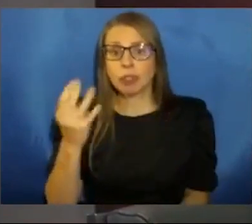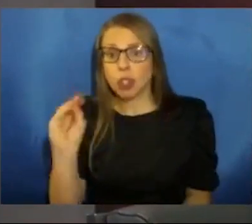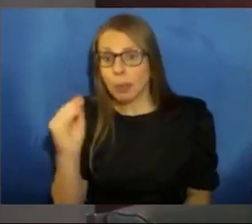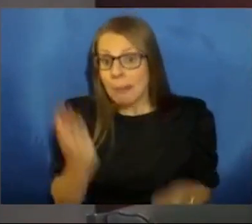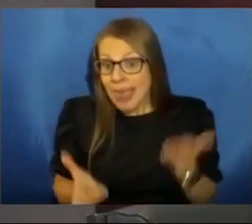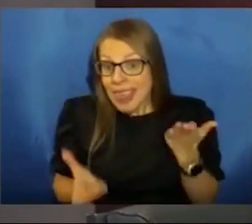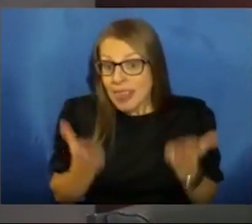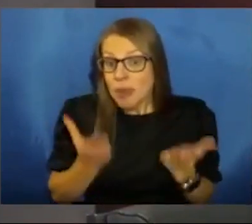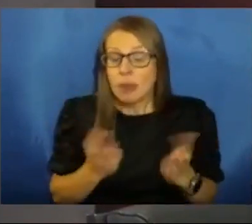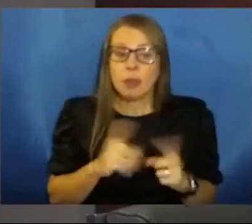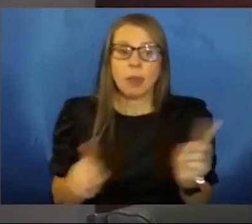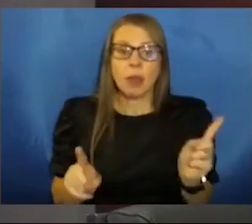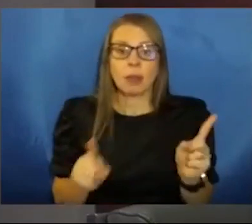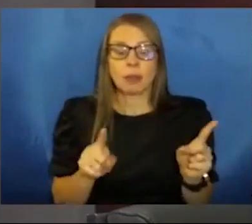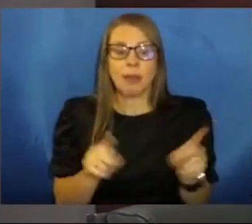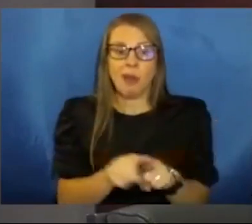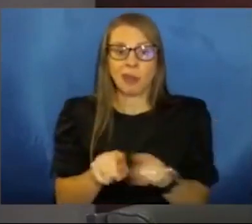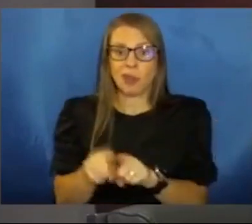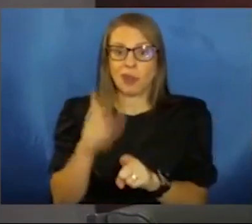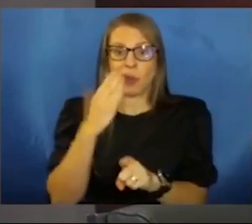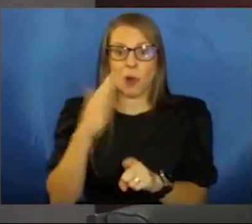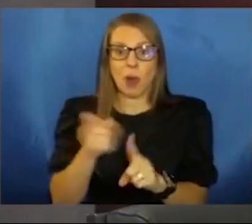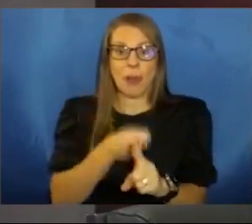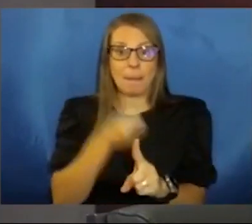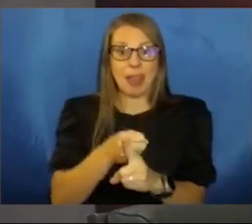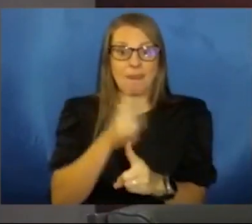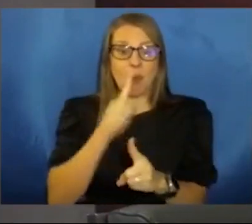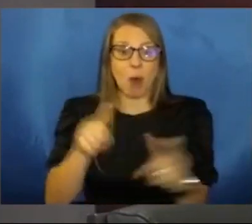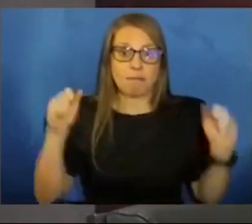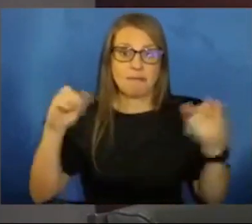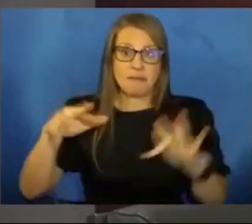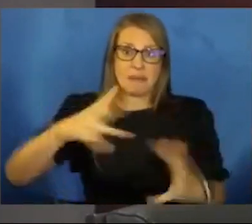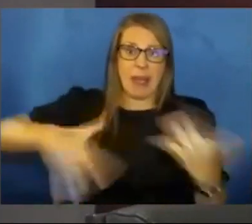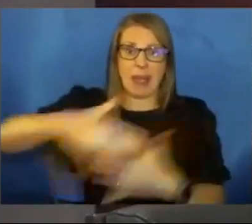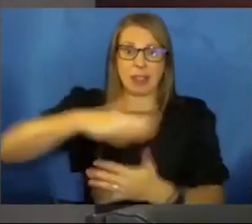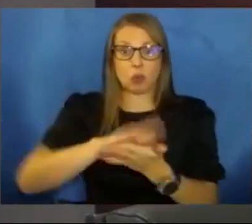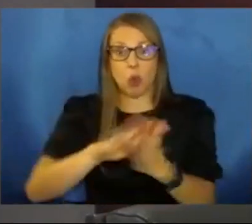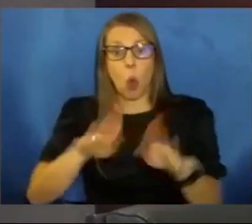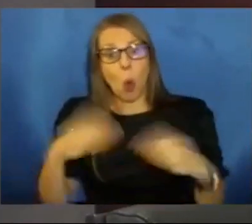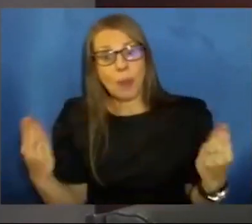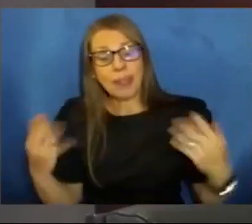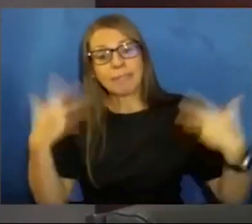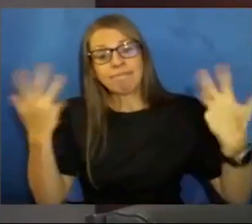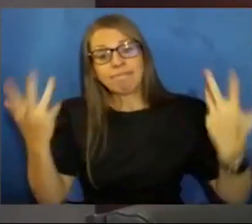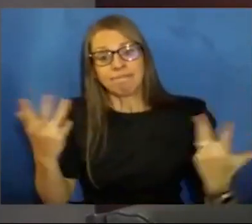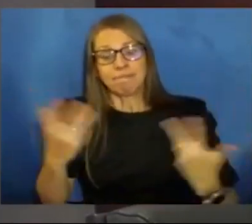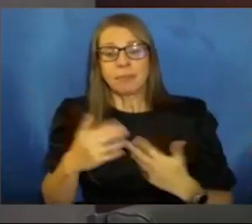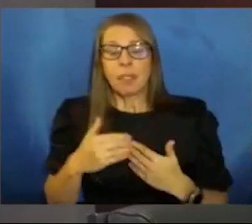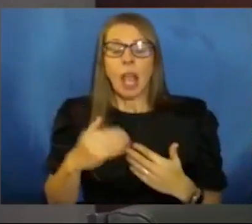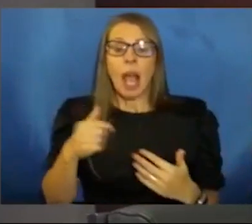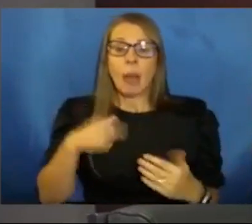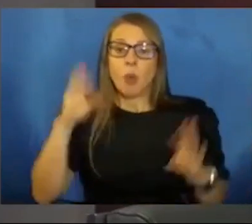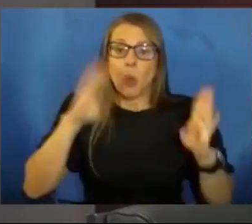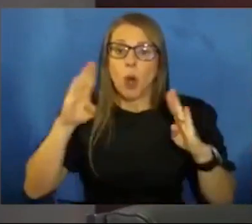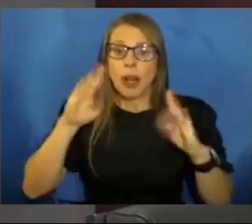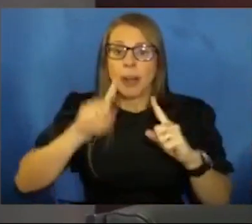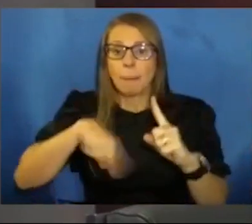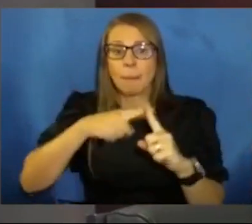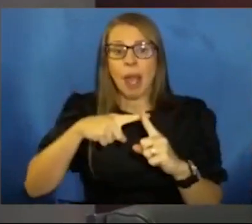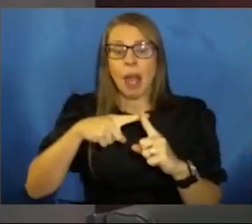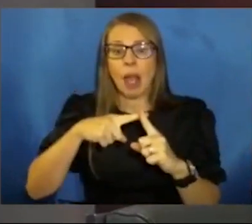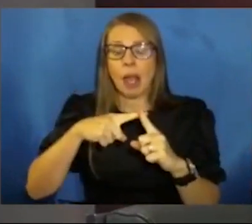to worry, but I'm worried about, you know, we may be seeing some slowing or flattening of cases in